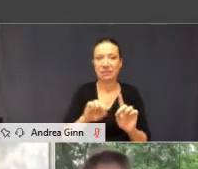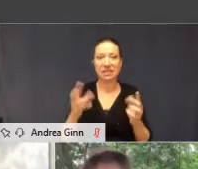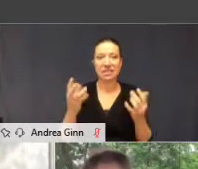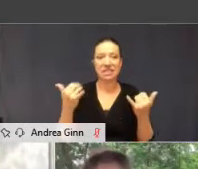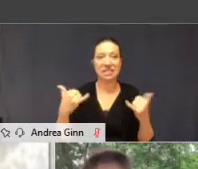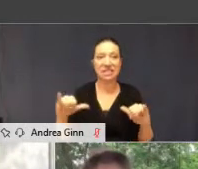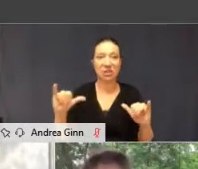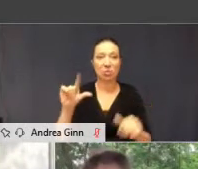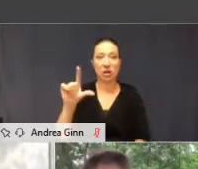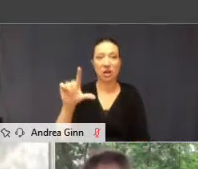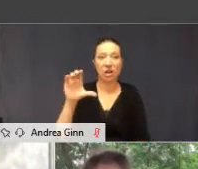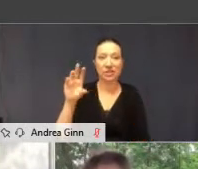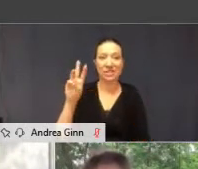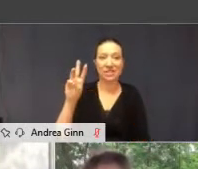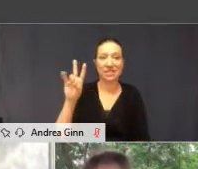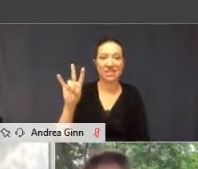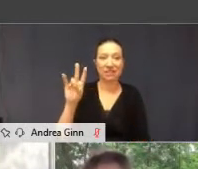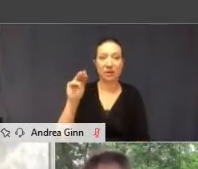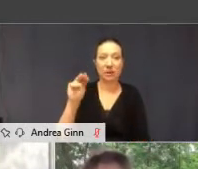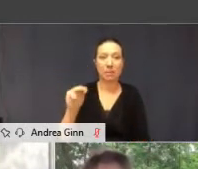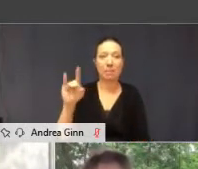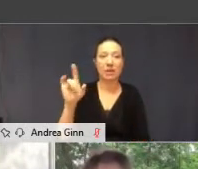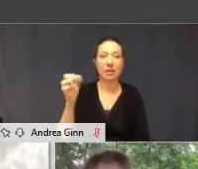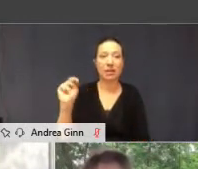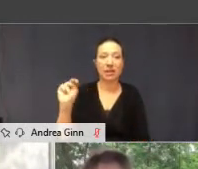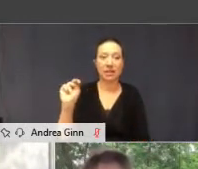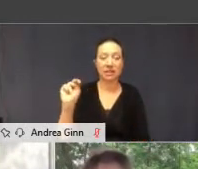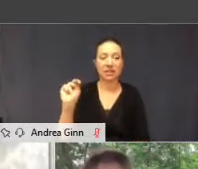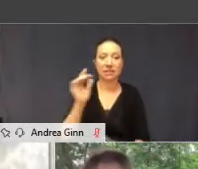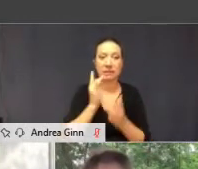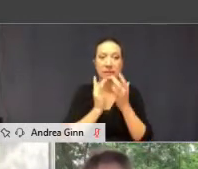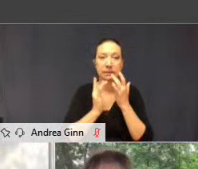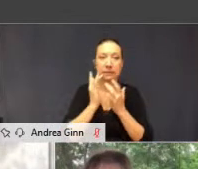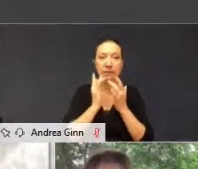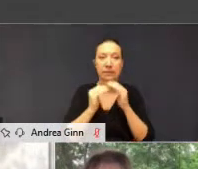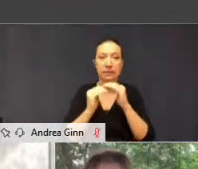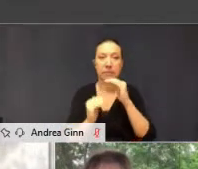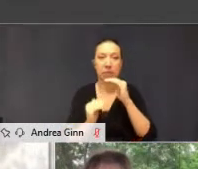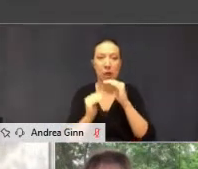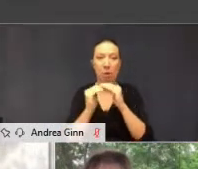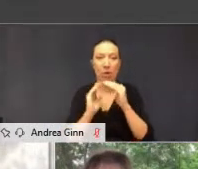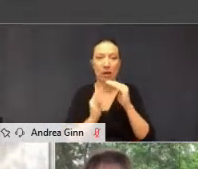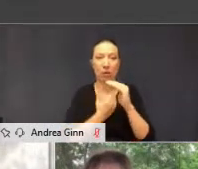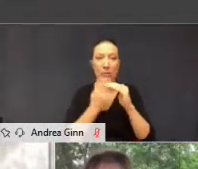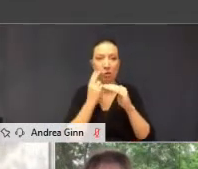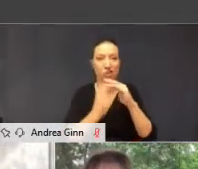our projection, where we're going to be at the end of the year, which is why,